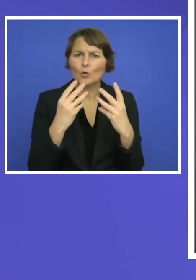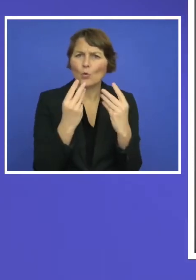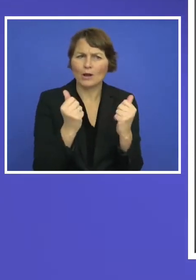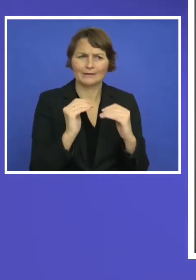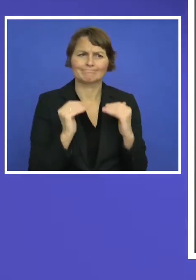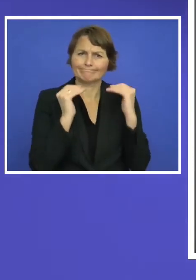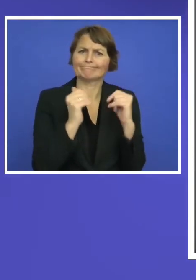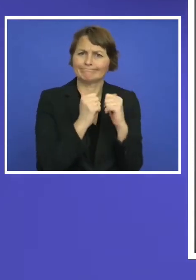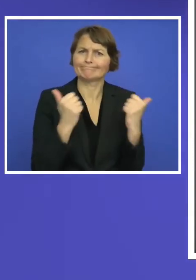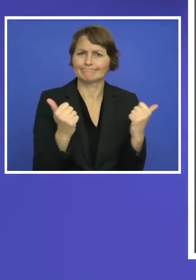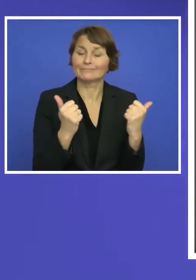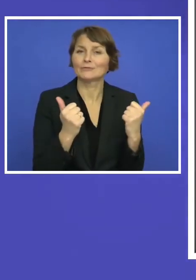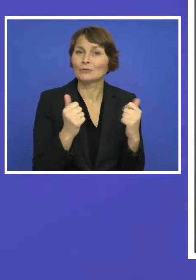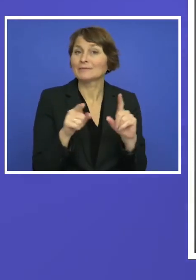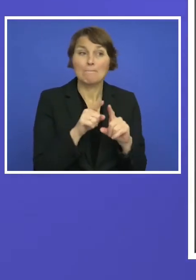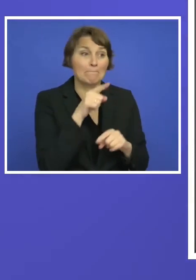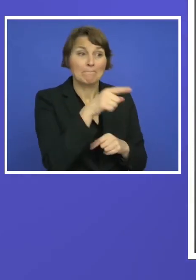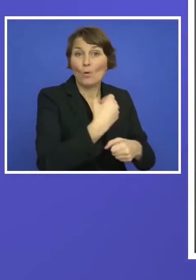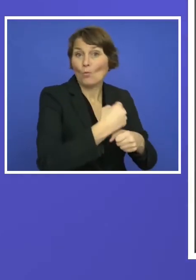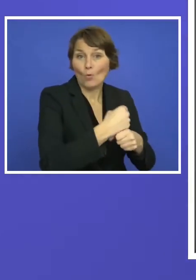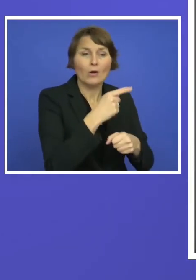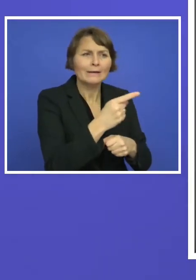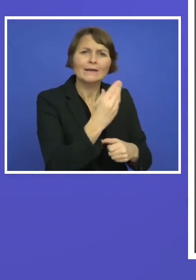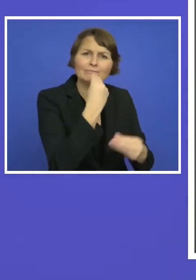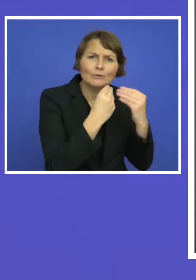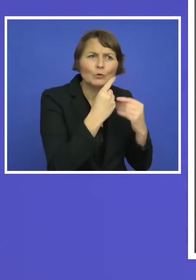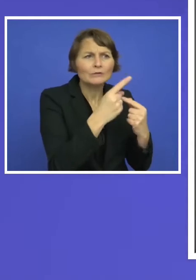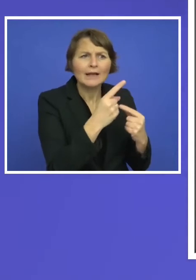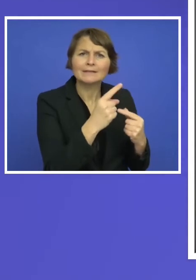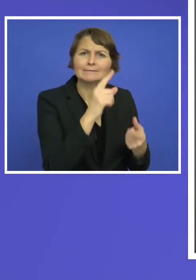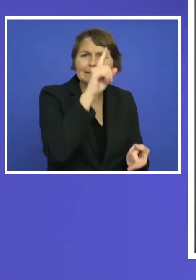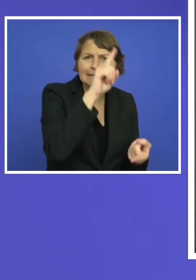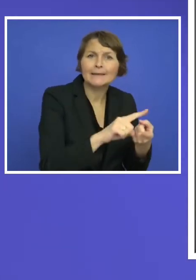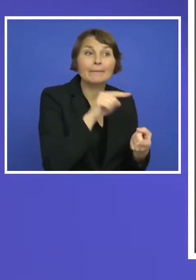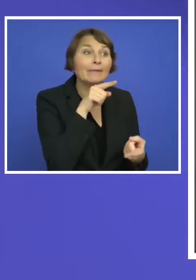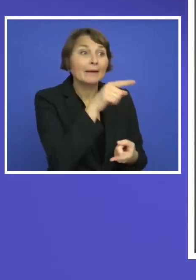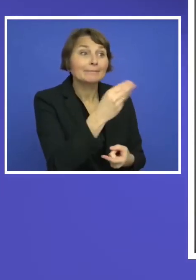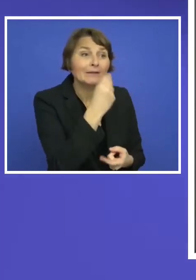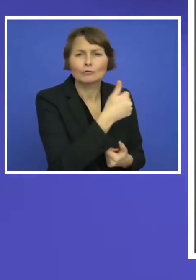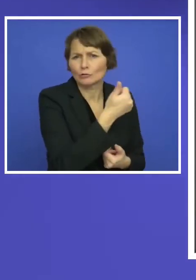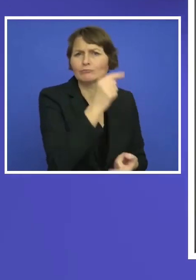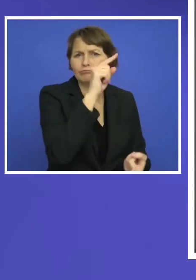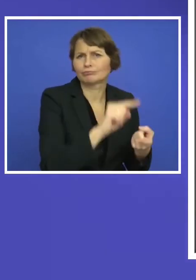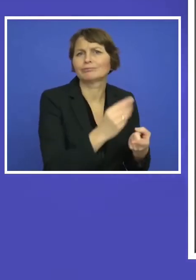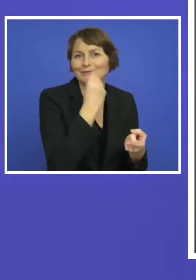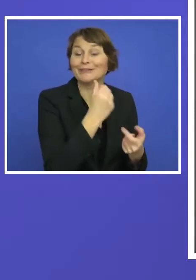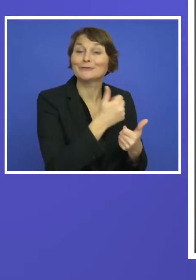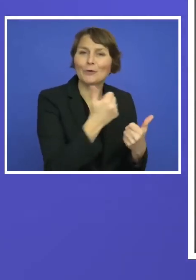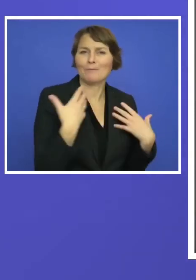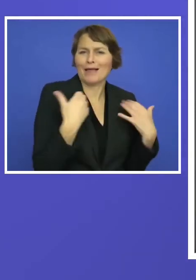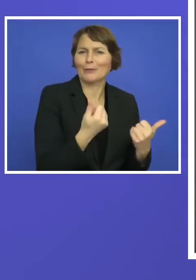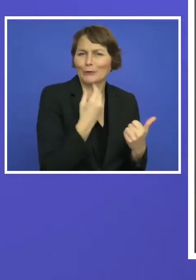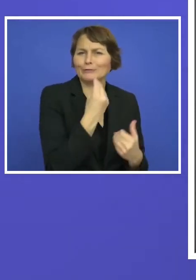that possibility that it's cheaper for us to eat their healthy meal. So there